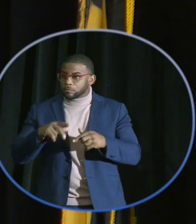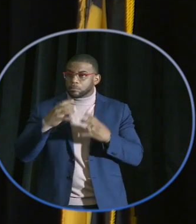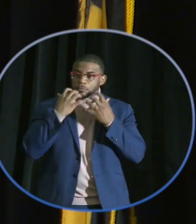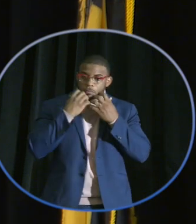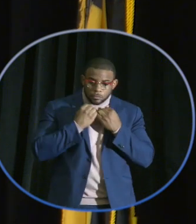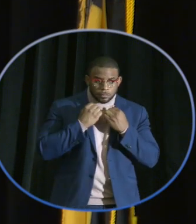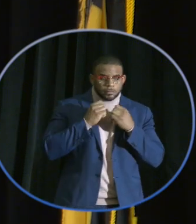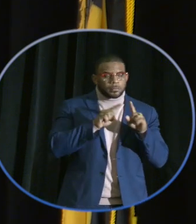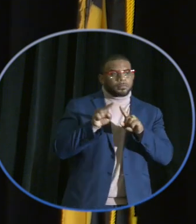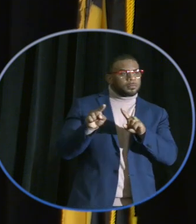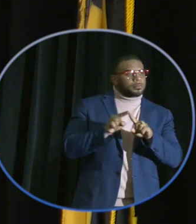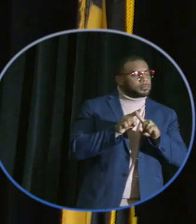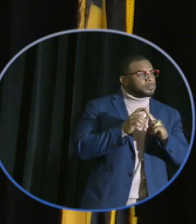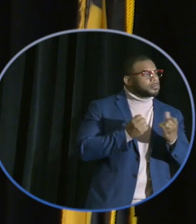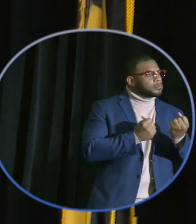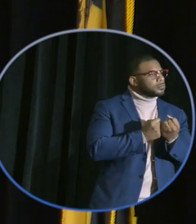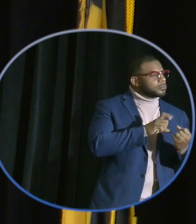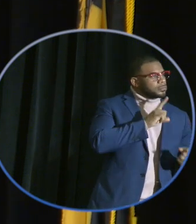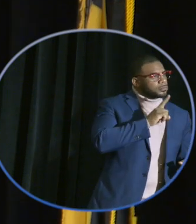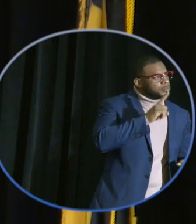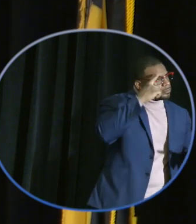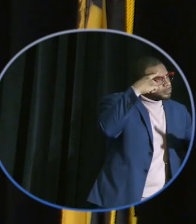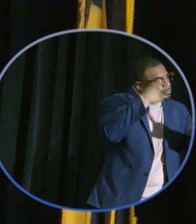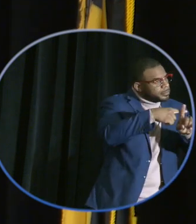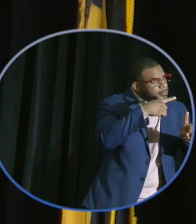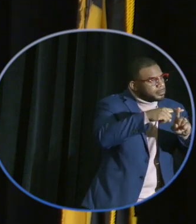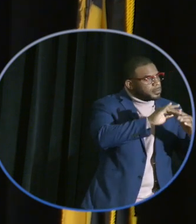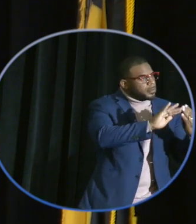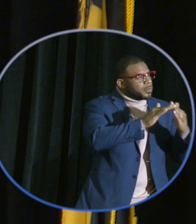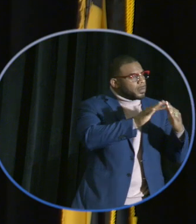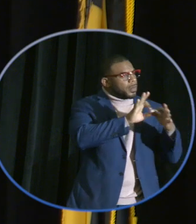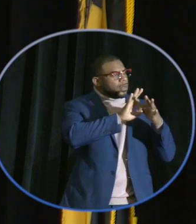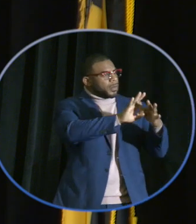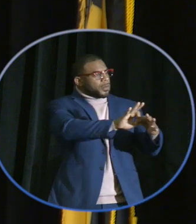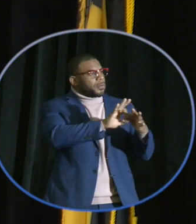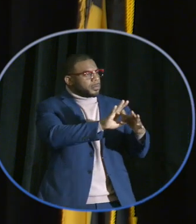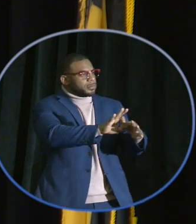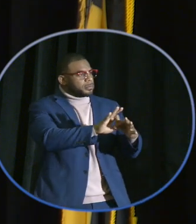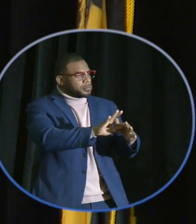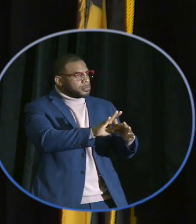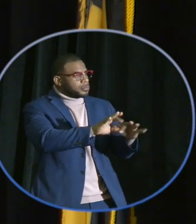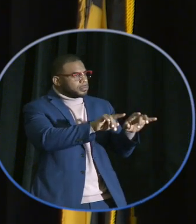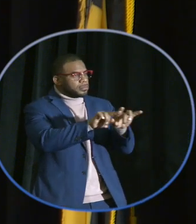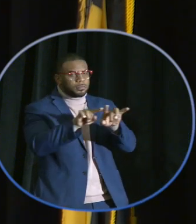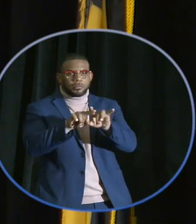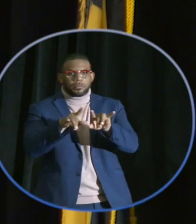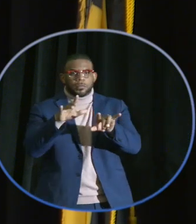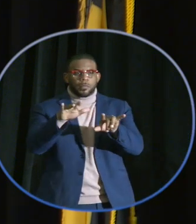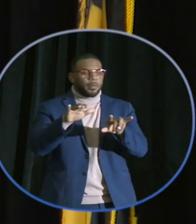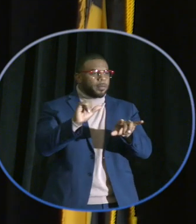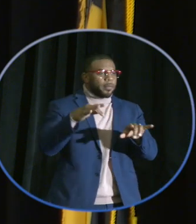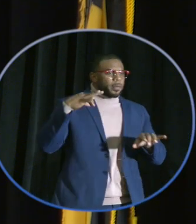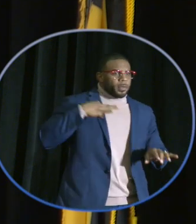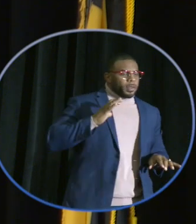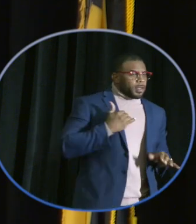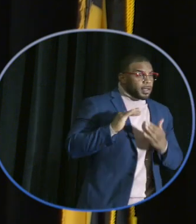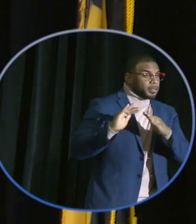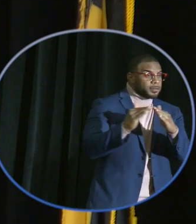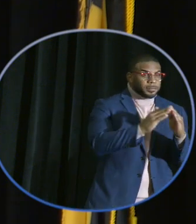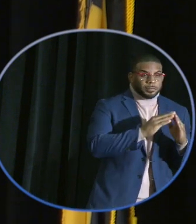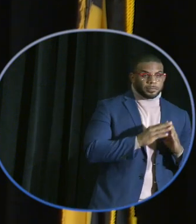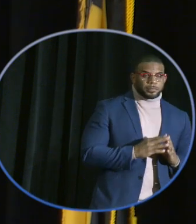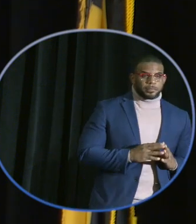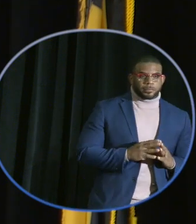values, but it also cultivates positive community relations. and ultimately benefiting our